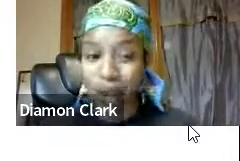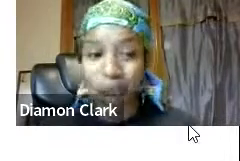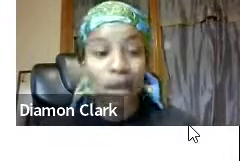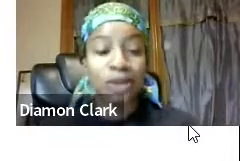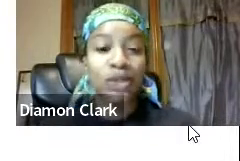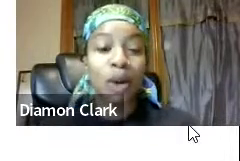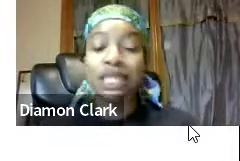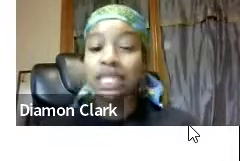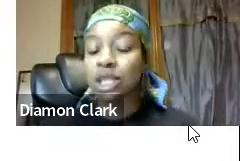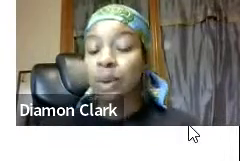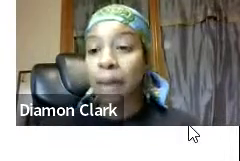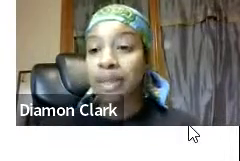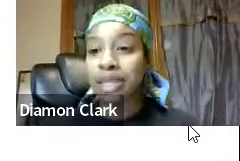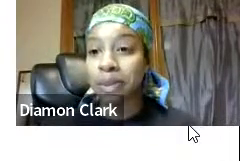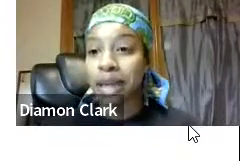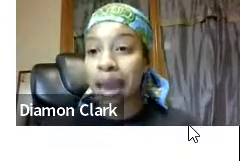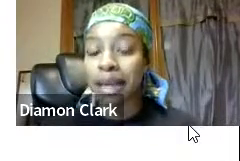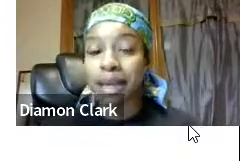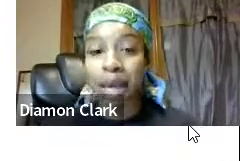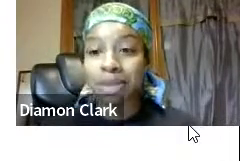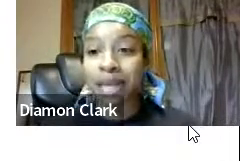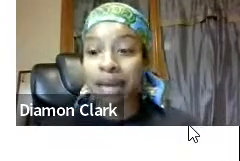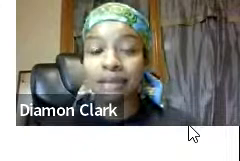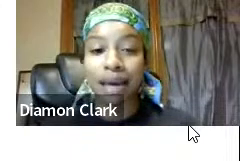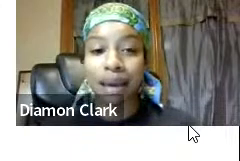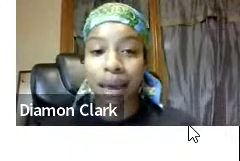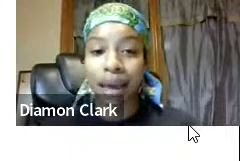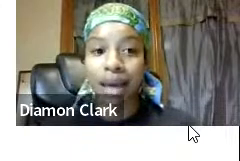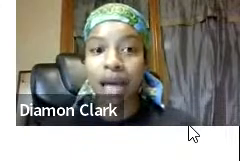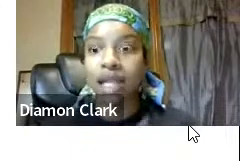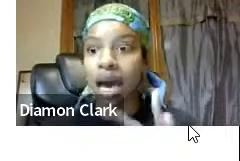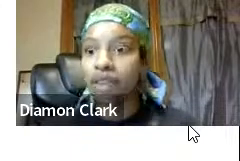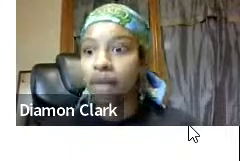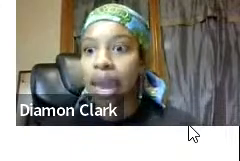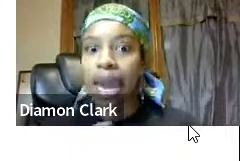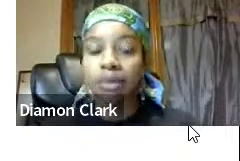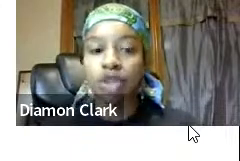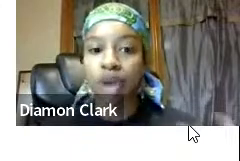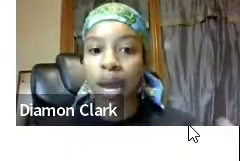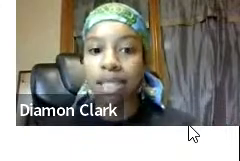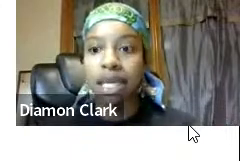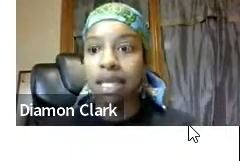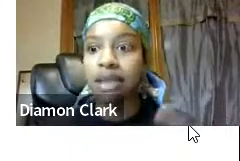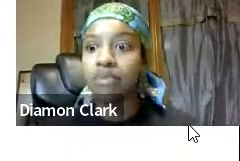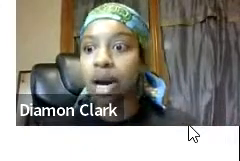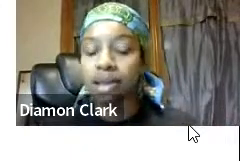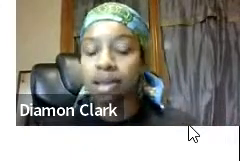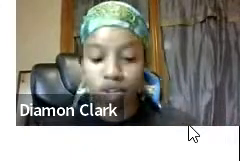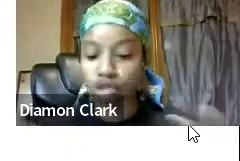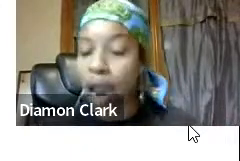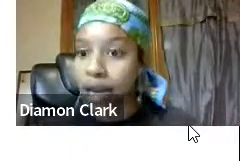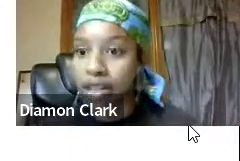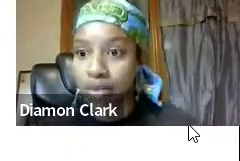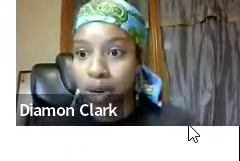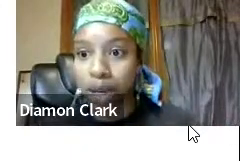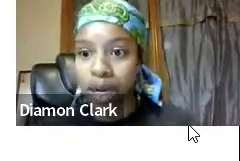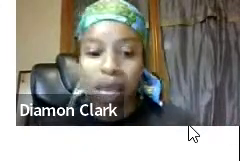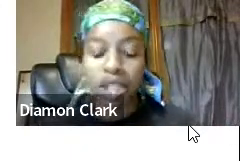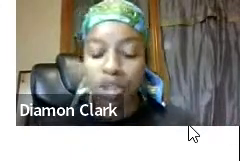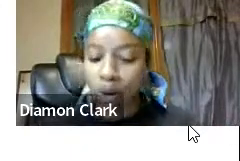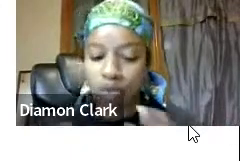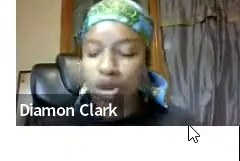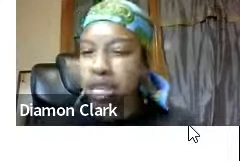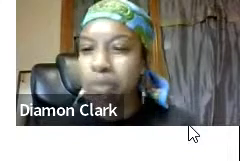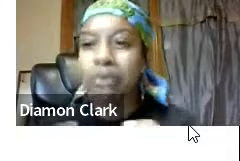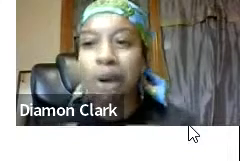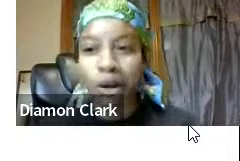myself. So I just so happened to be at a campsite that had a lot of animal tracks in the mud, like dried in the mud.